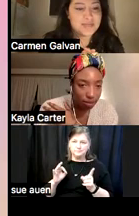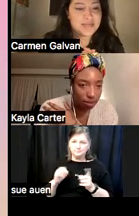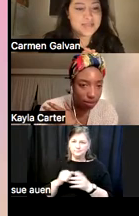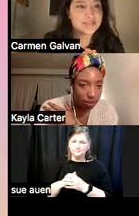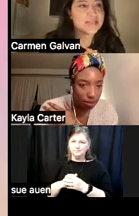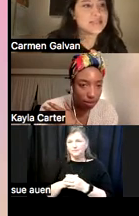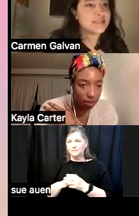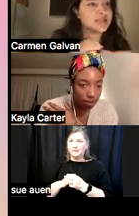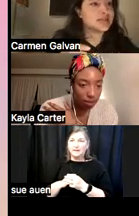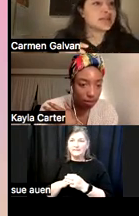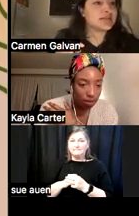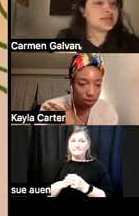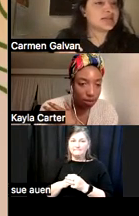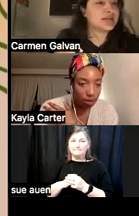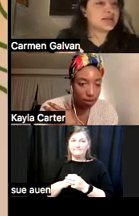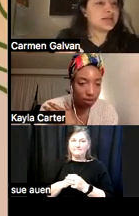Perfect.